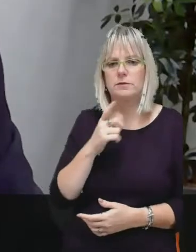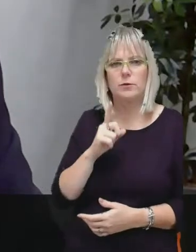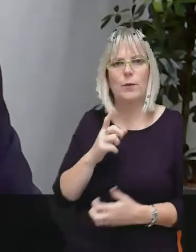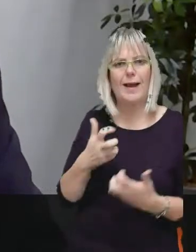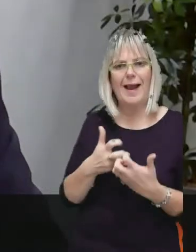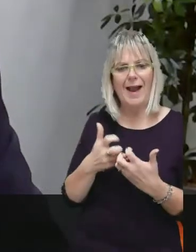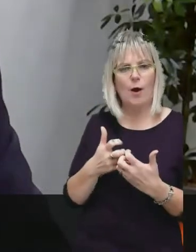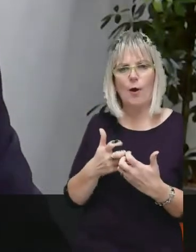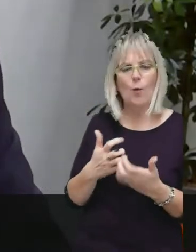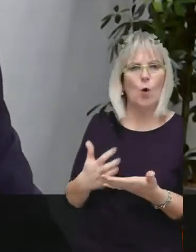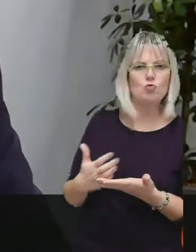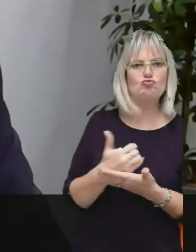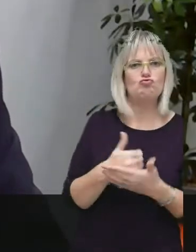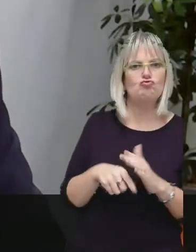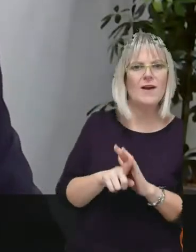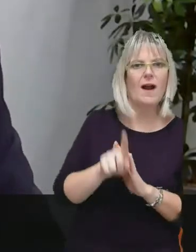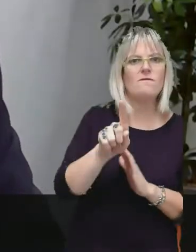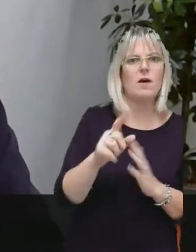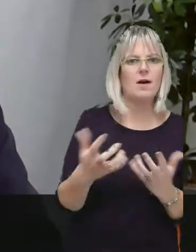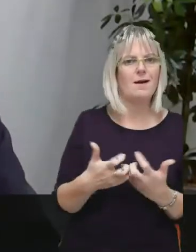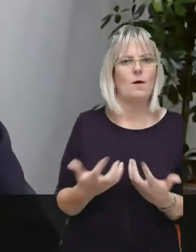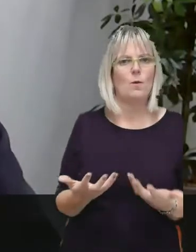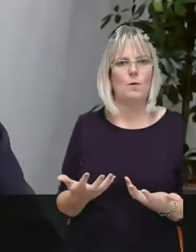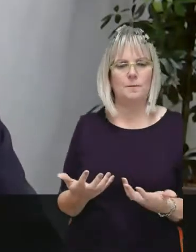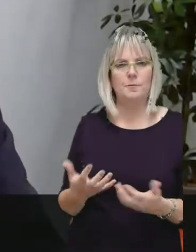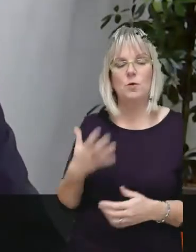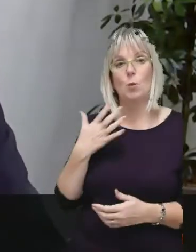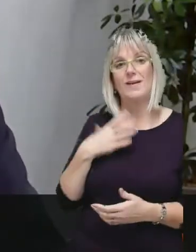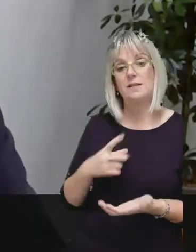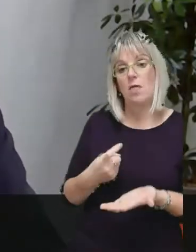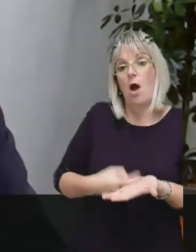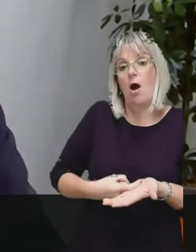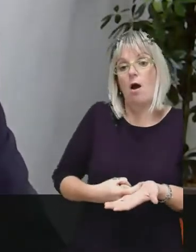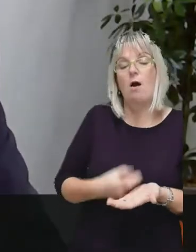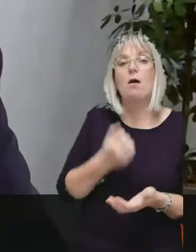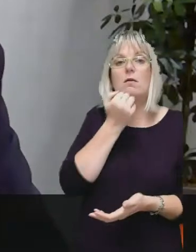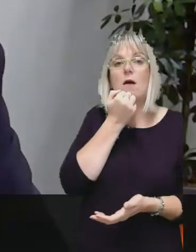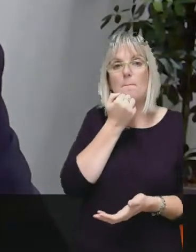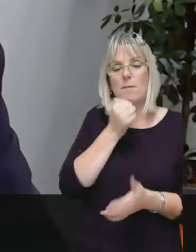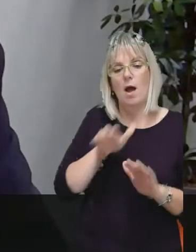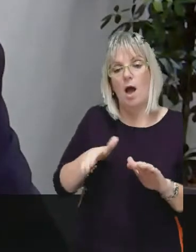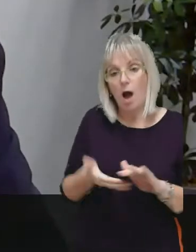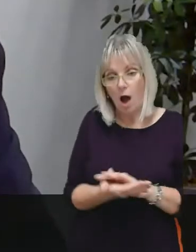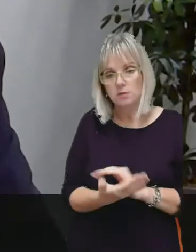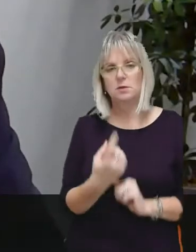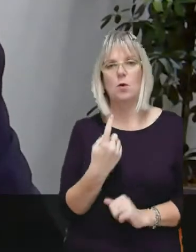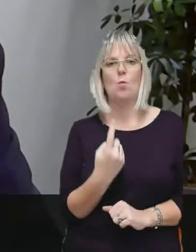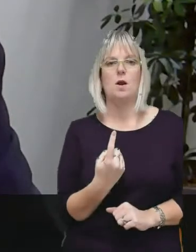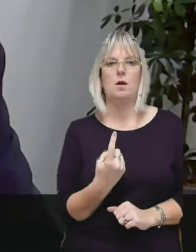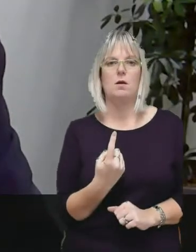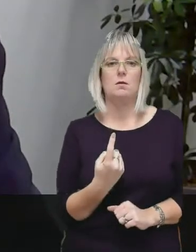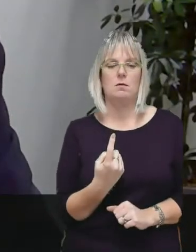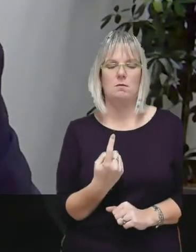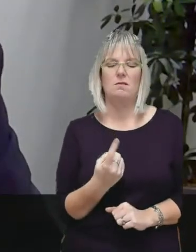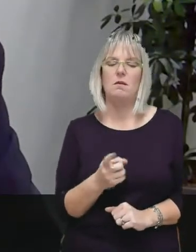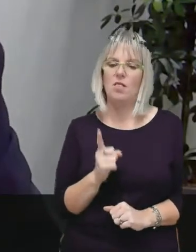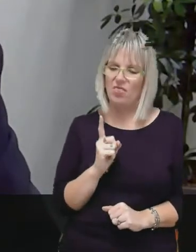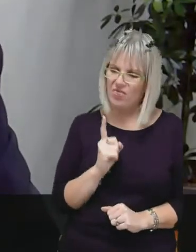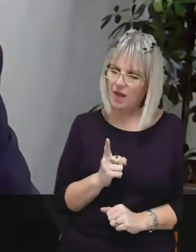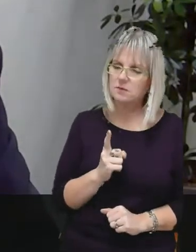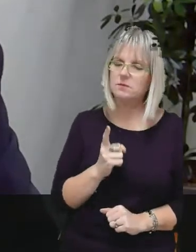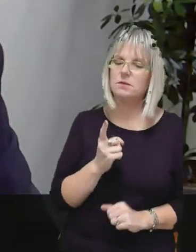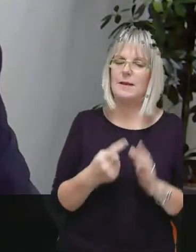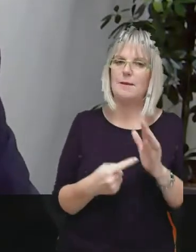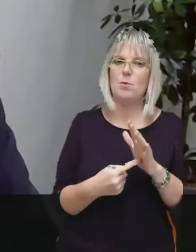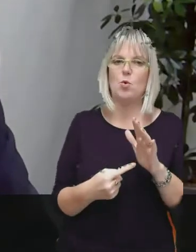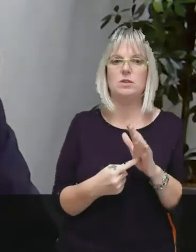get the R number, the reproduction number below 1, which is the route map towards a recovery. Unless the reproduction number